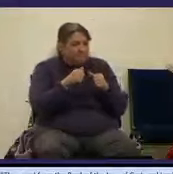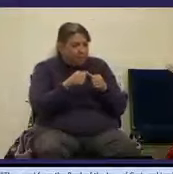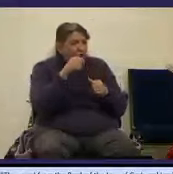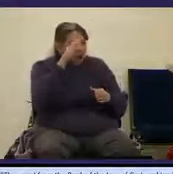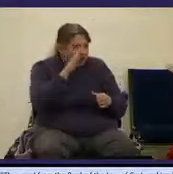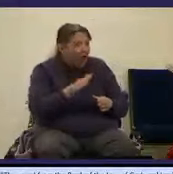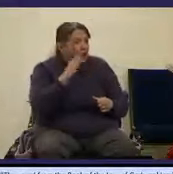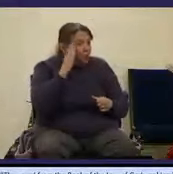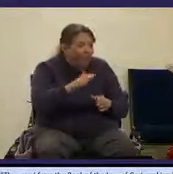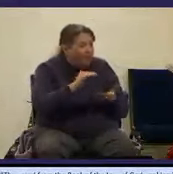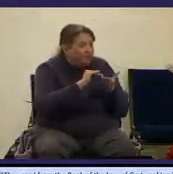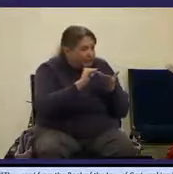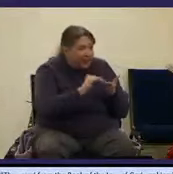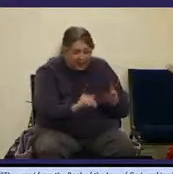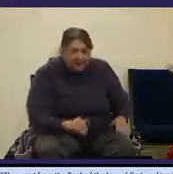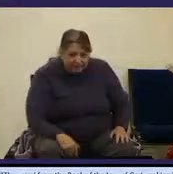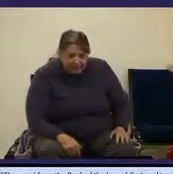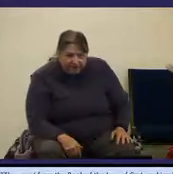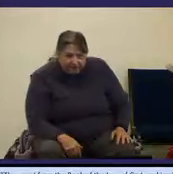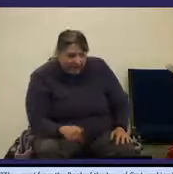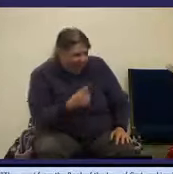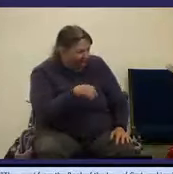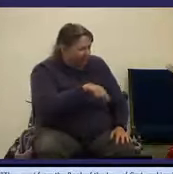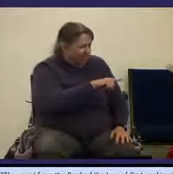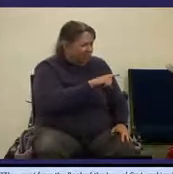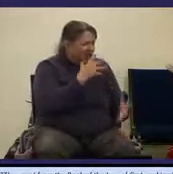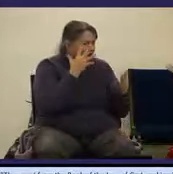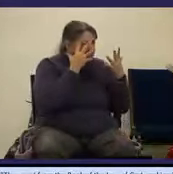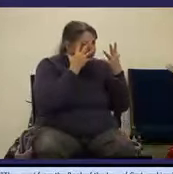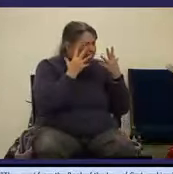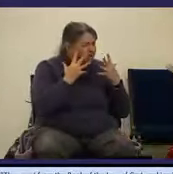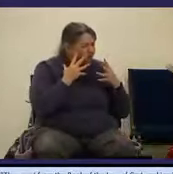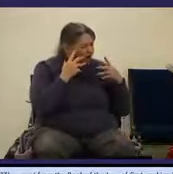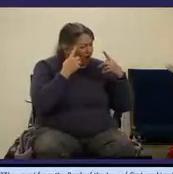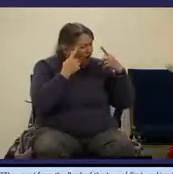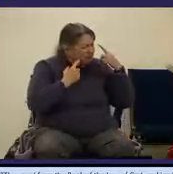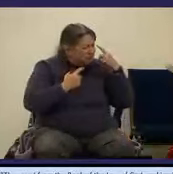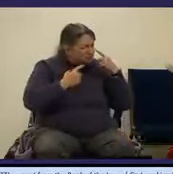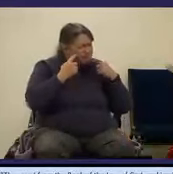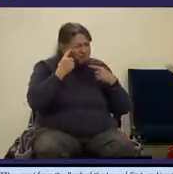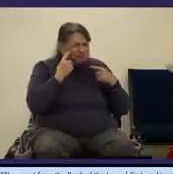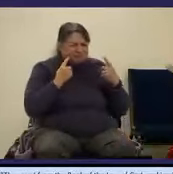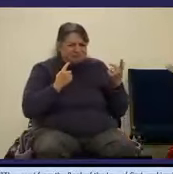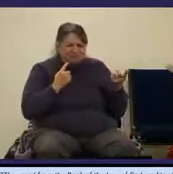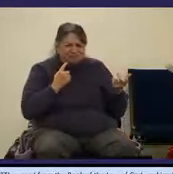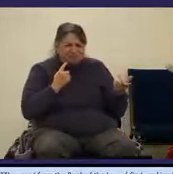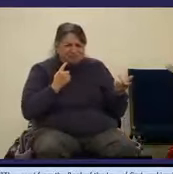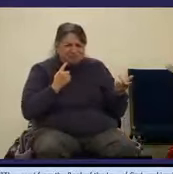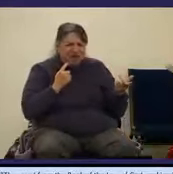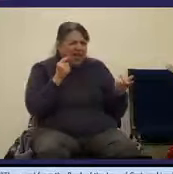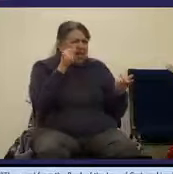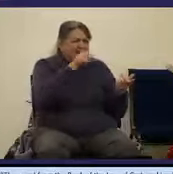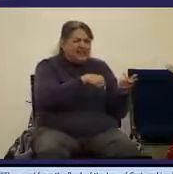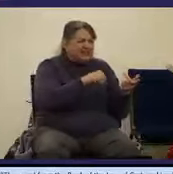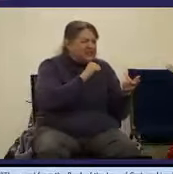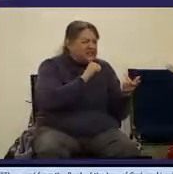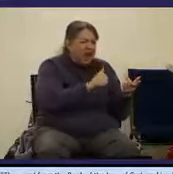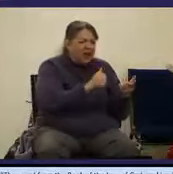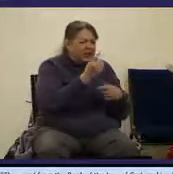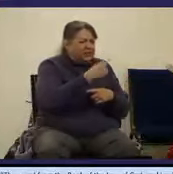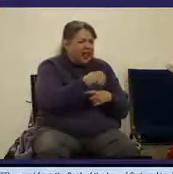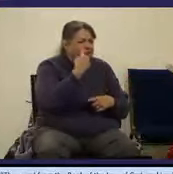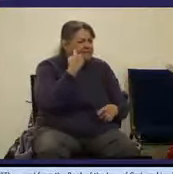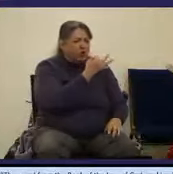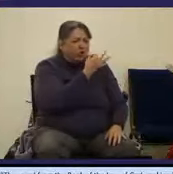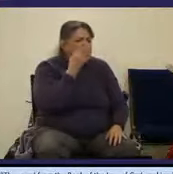and he loves. The weeping and the fasting would come on the day of atonement. This wasn't a day of fasting. This was a day